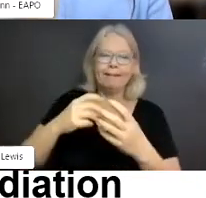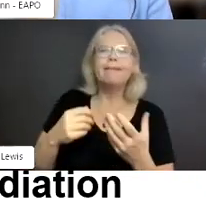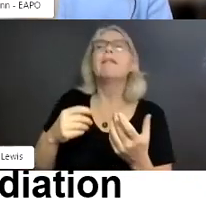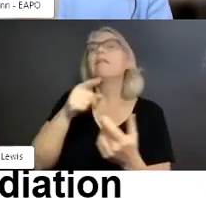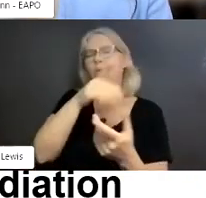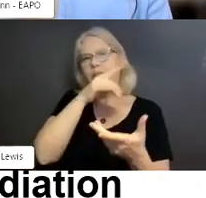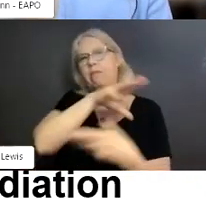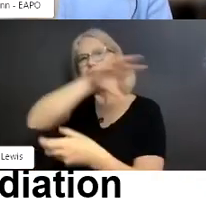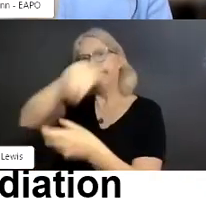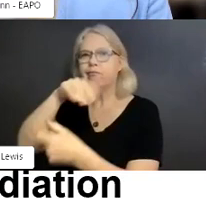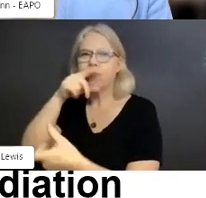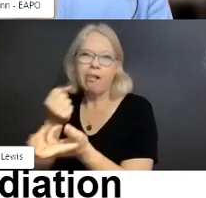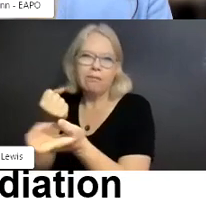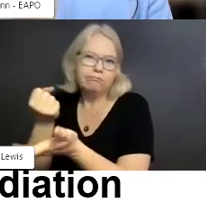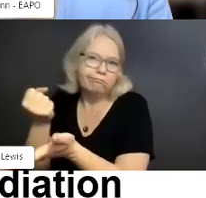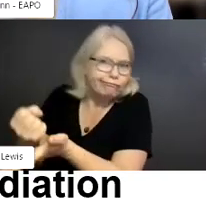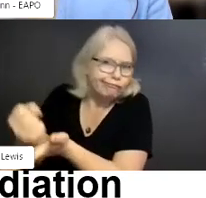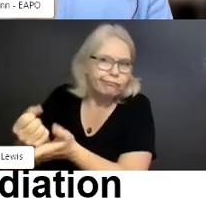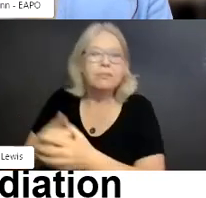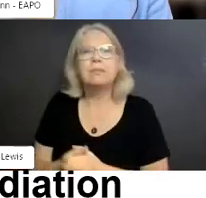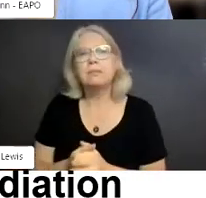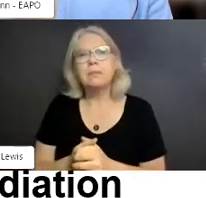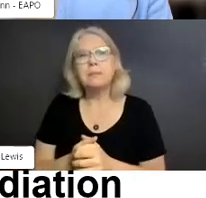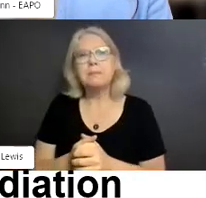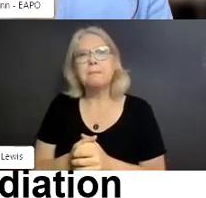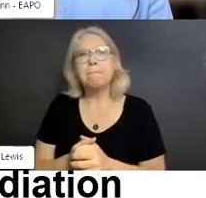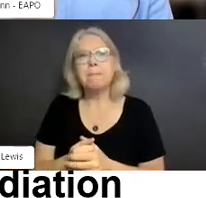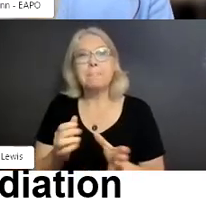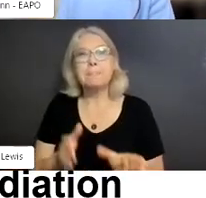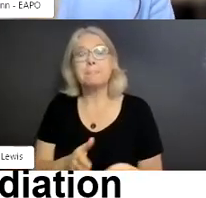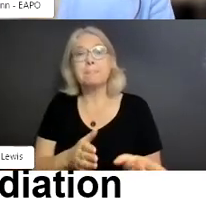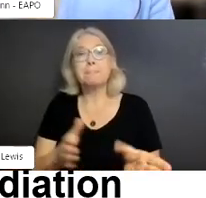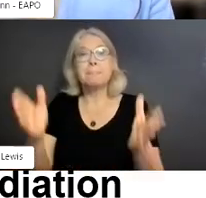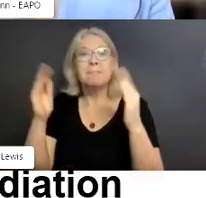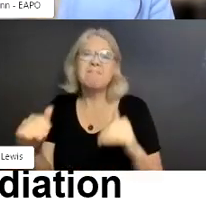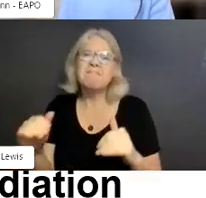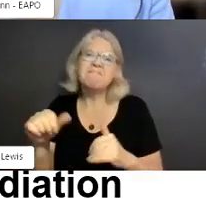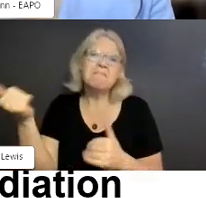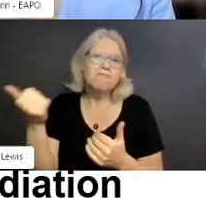situation. And then there's some other resources here in terms of legal family